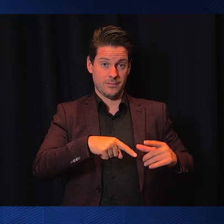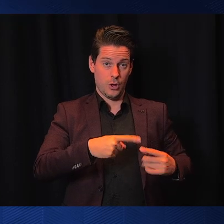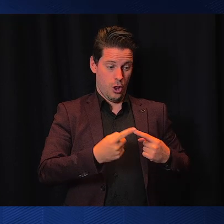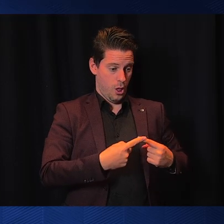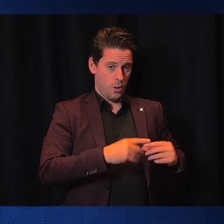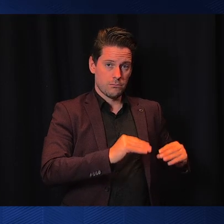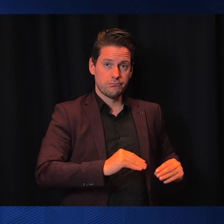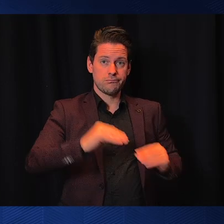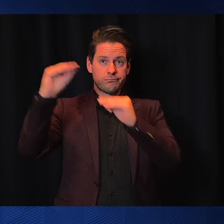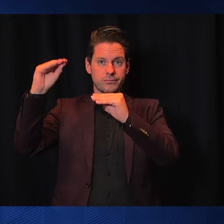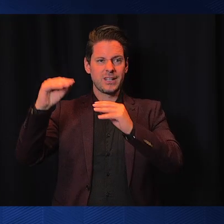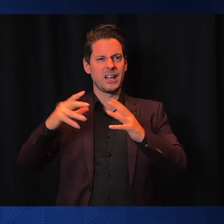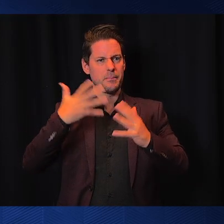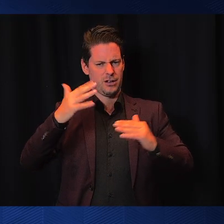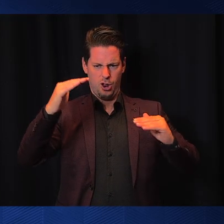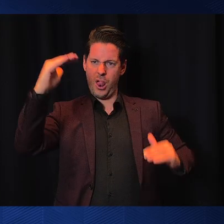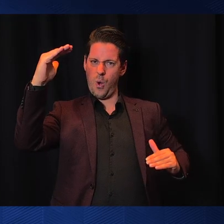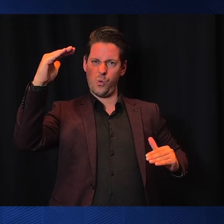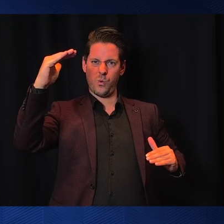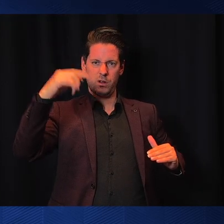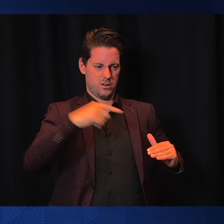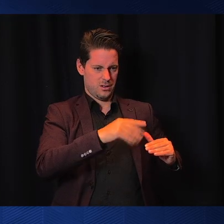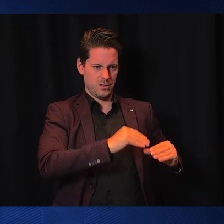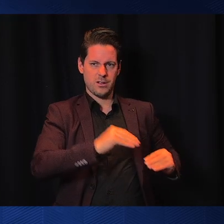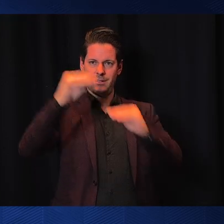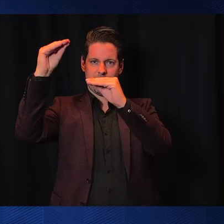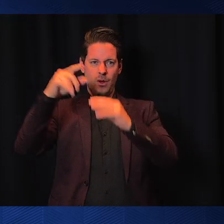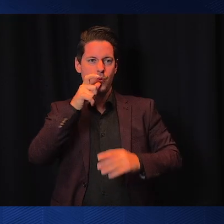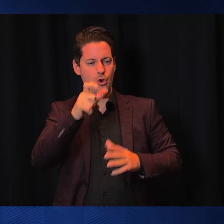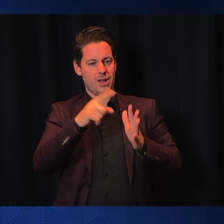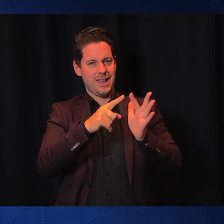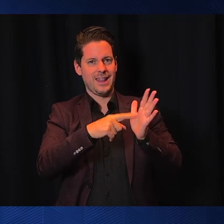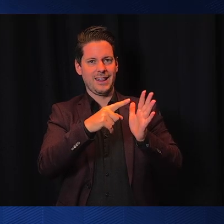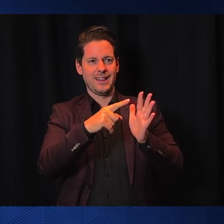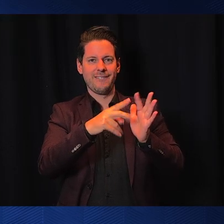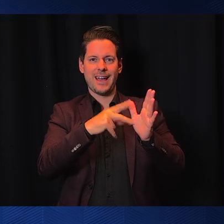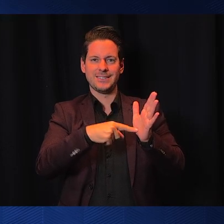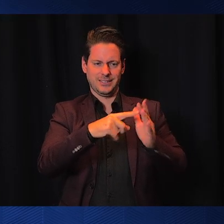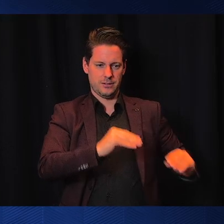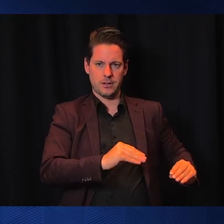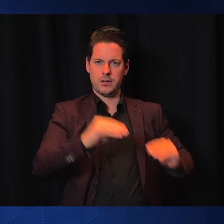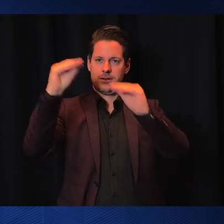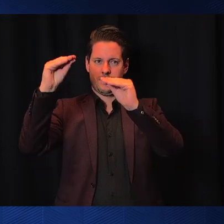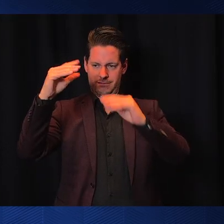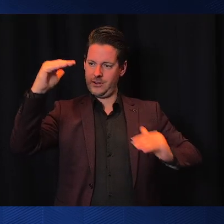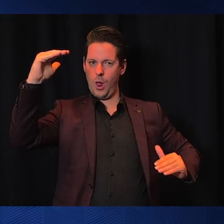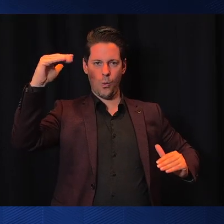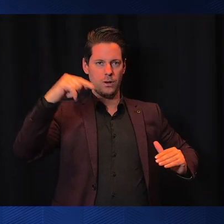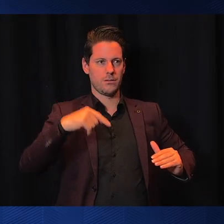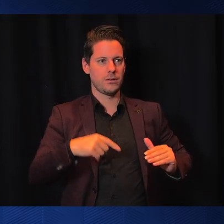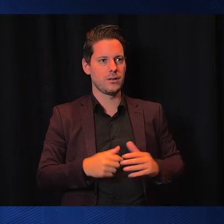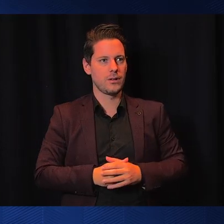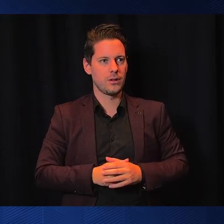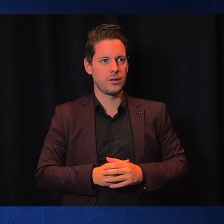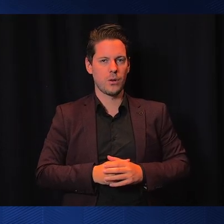connotes that something is low that needs to be upgraded. That's elevating. So, one question. What is it that needs